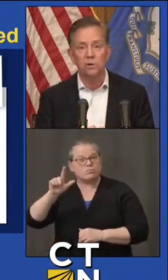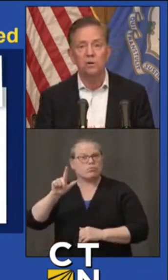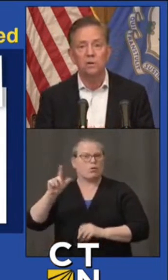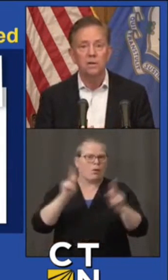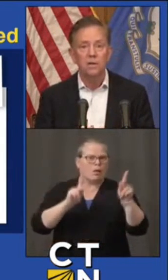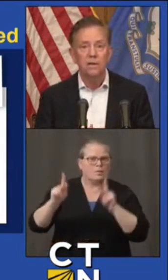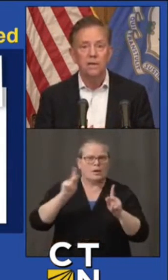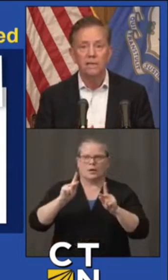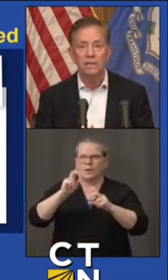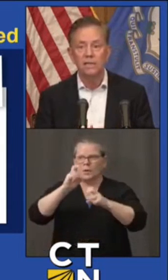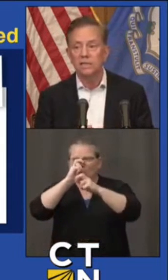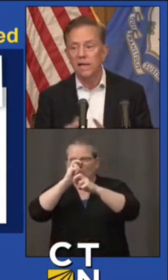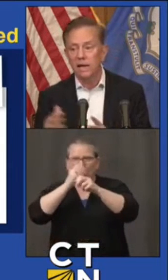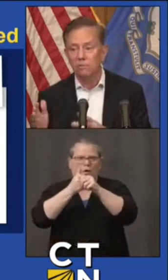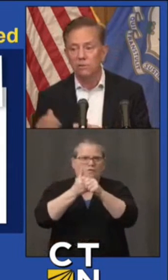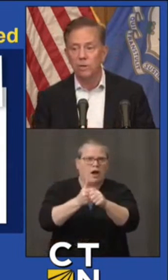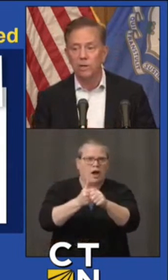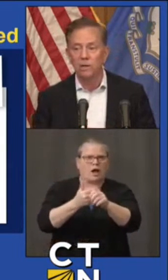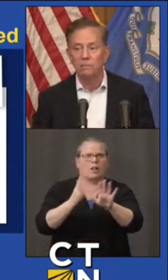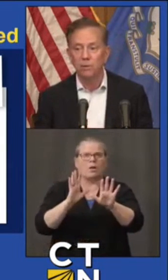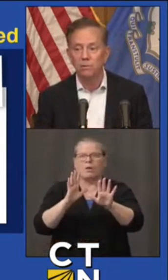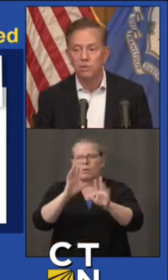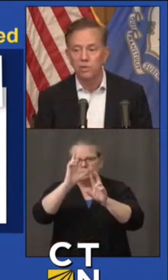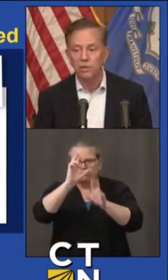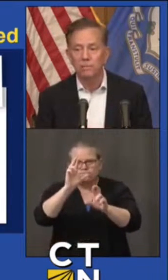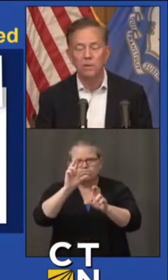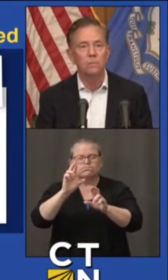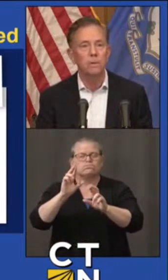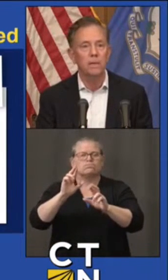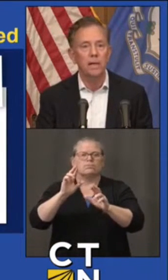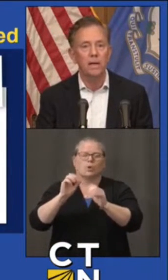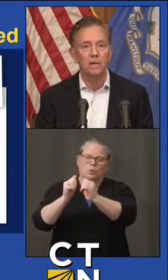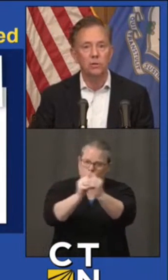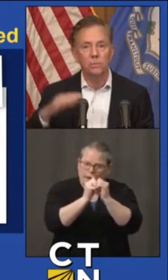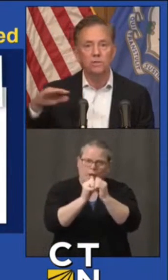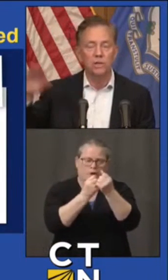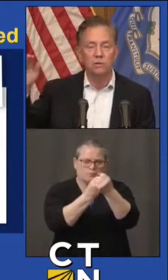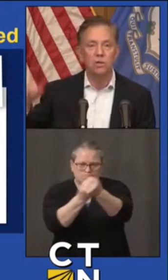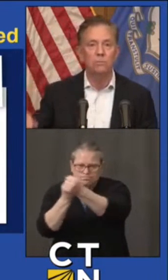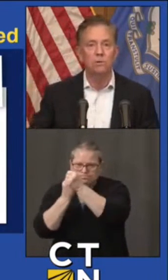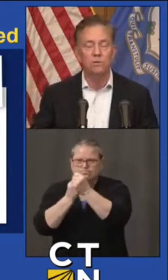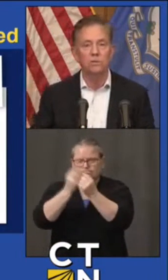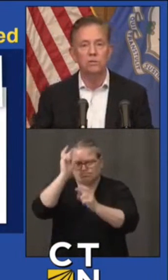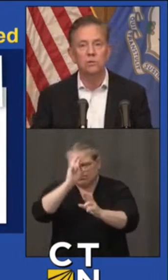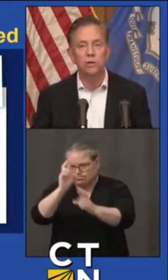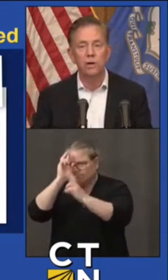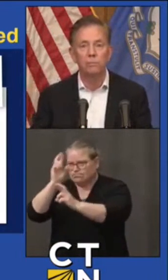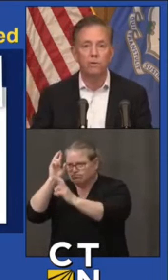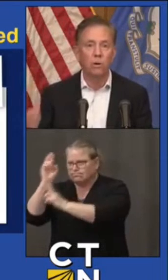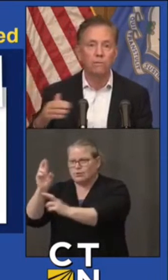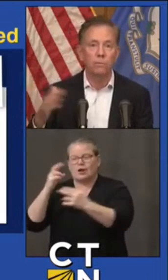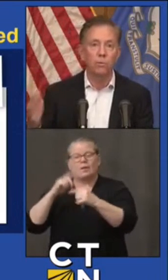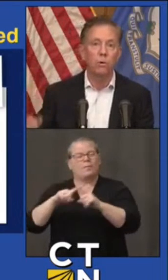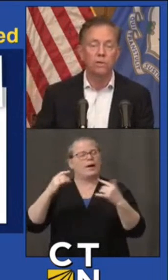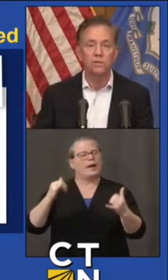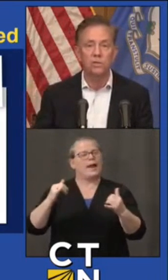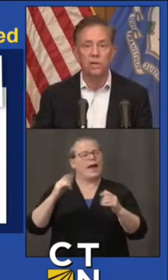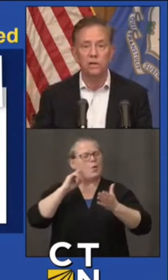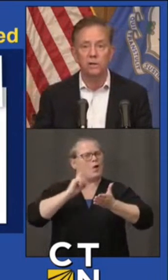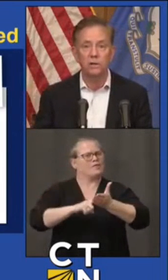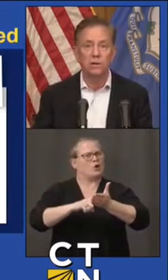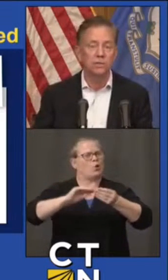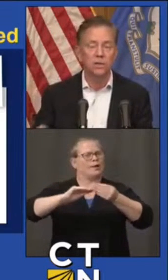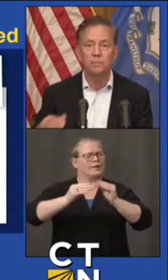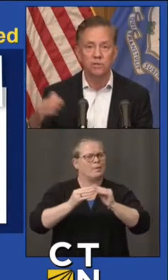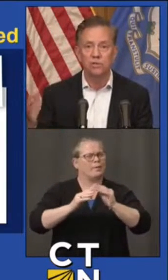together. And now as we approach, mid-late October, you see those numbers scooting up. We've gone from we're all in this